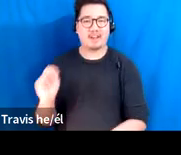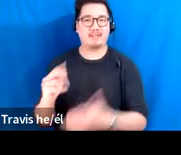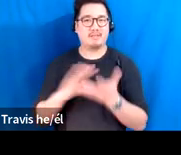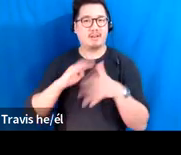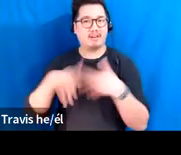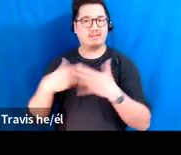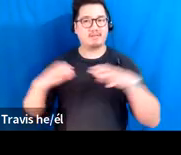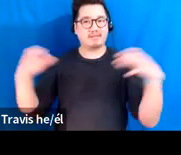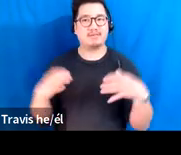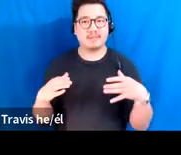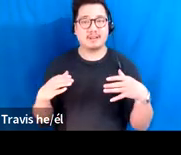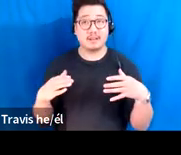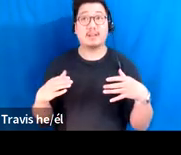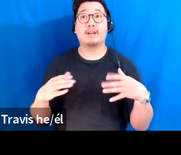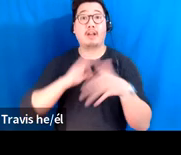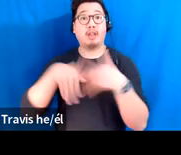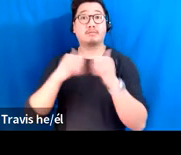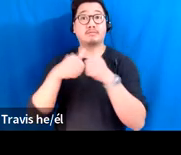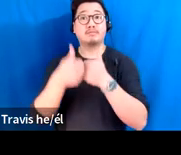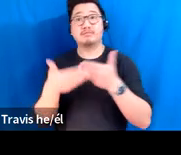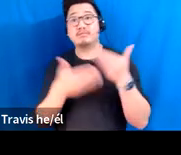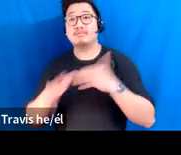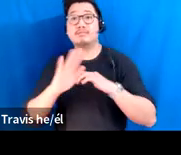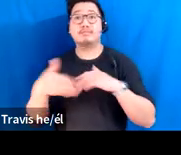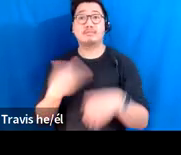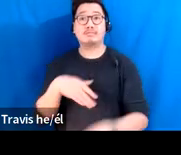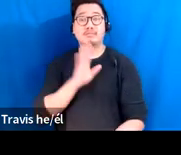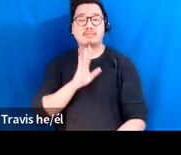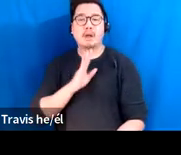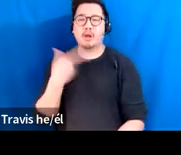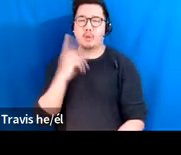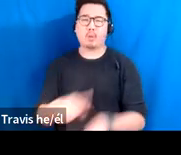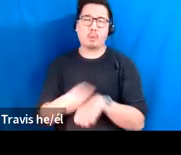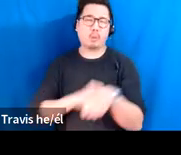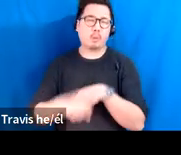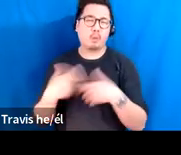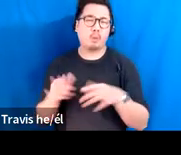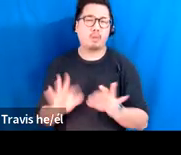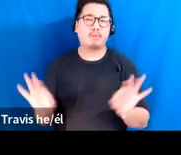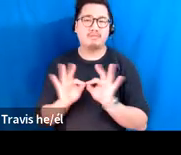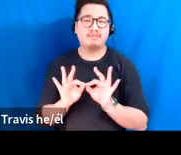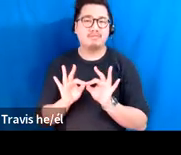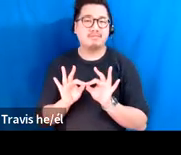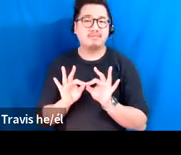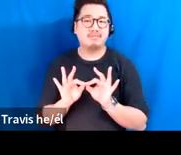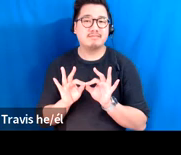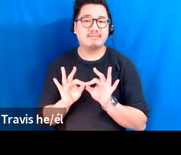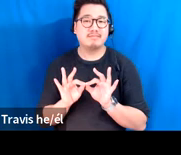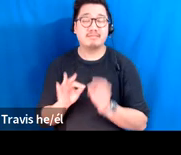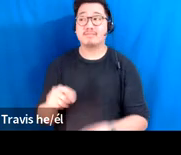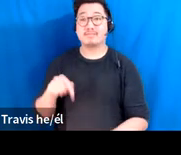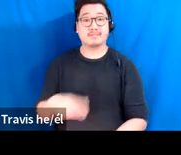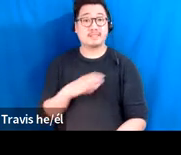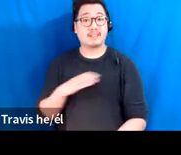on the challenges ahead will surely be worthy work our job of the school at the job of the school committee is to